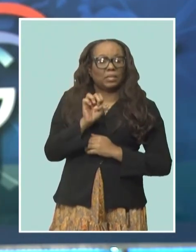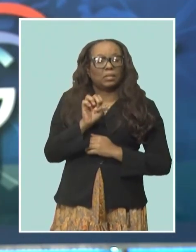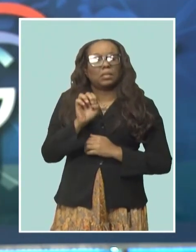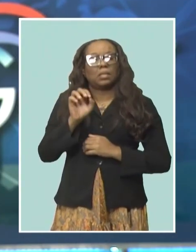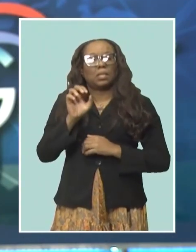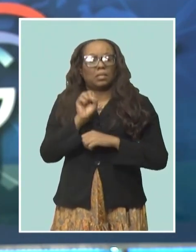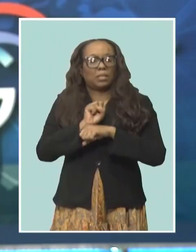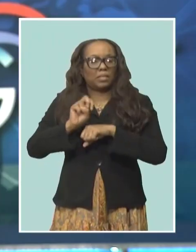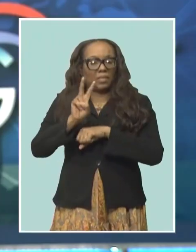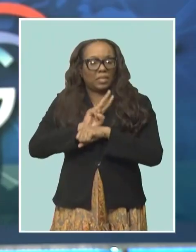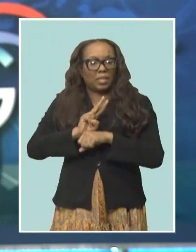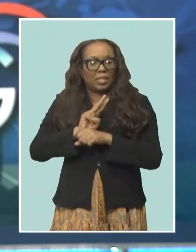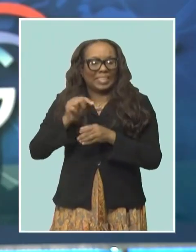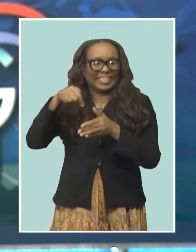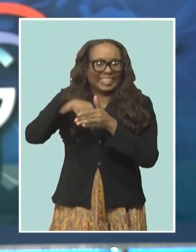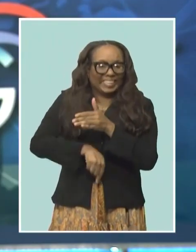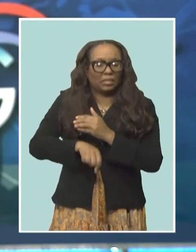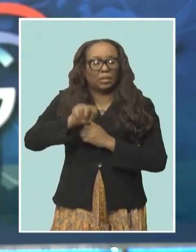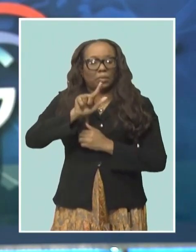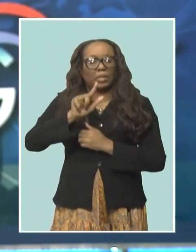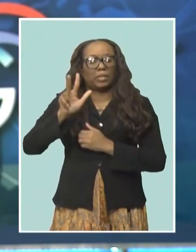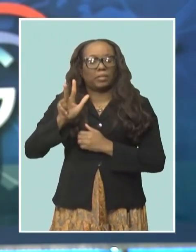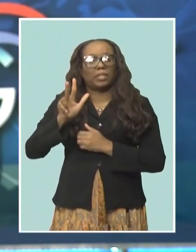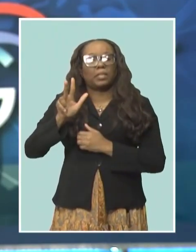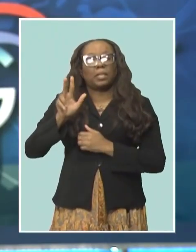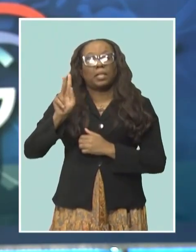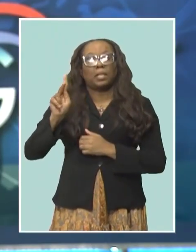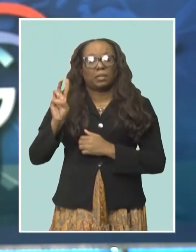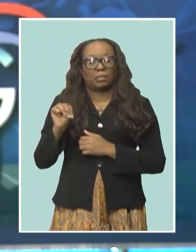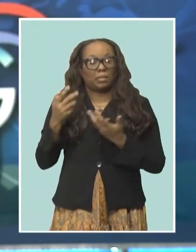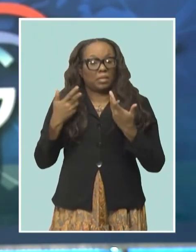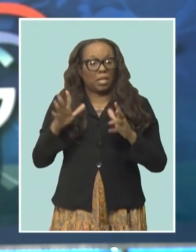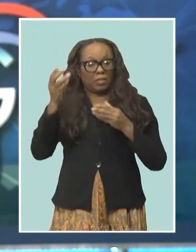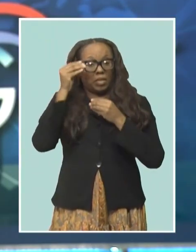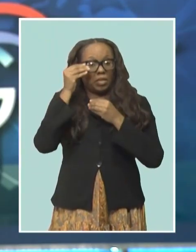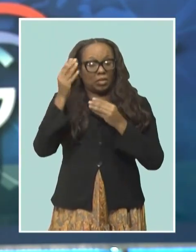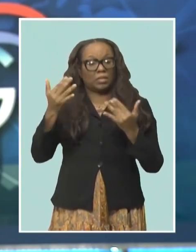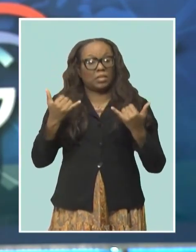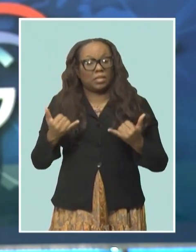of 23 kilometers. And that's our news